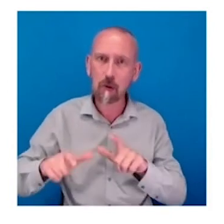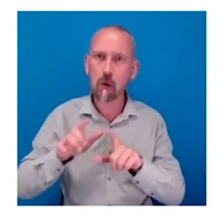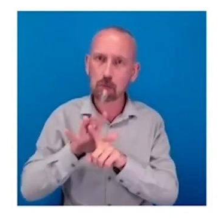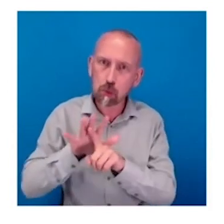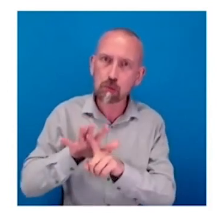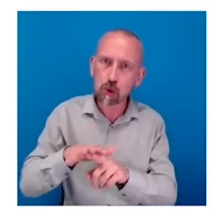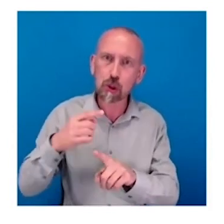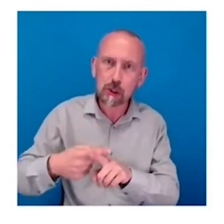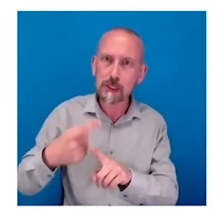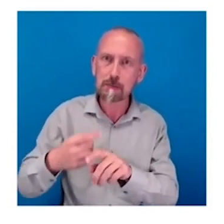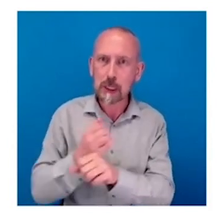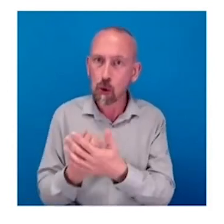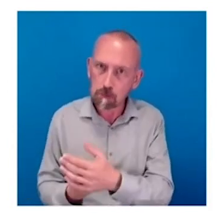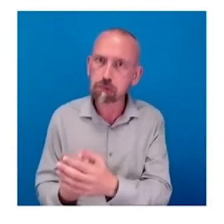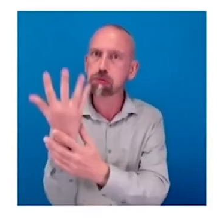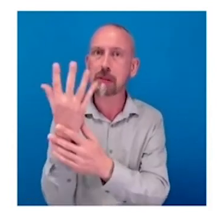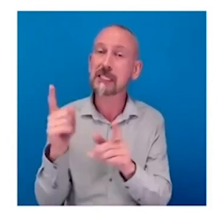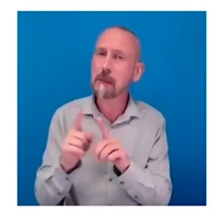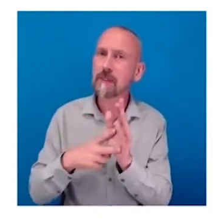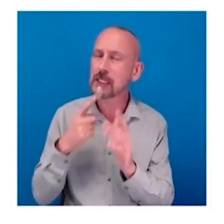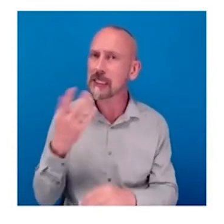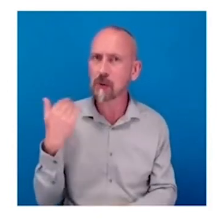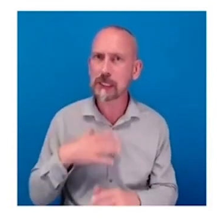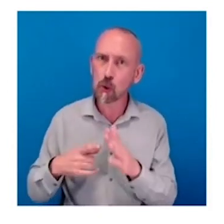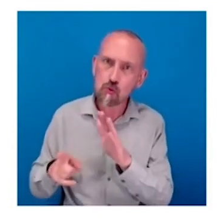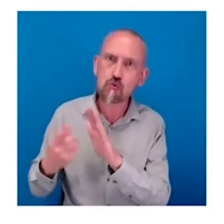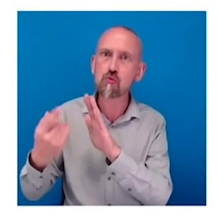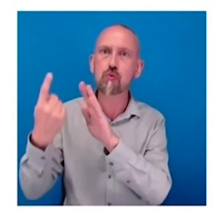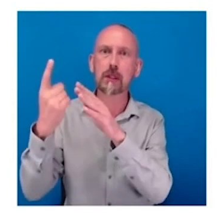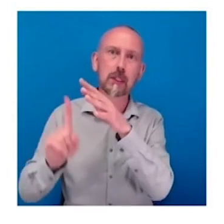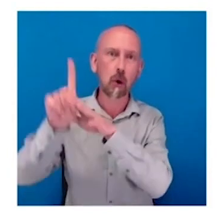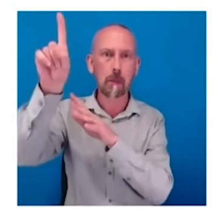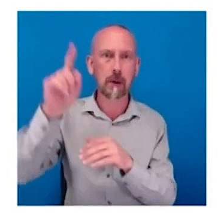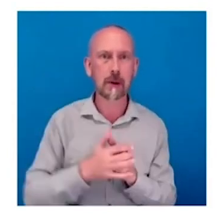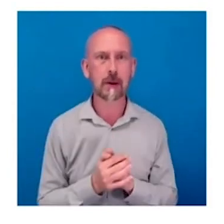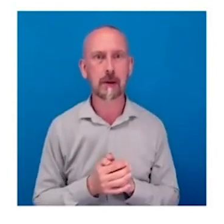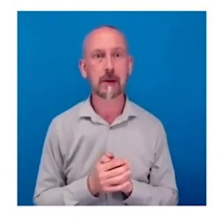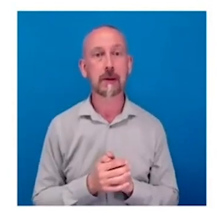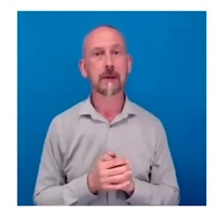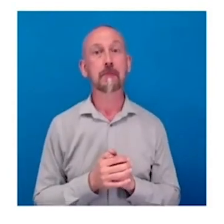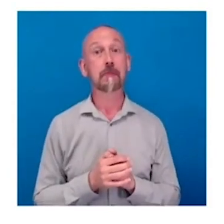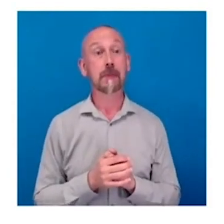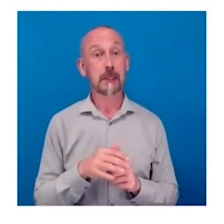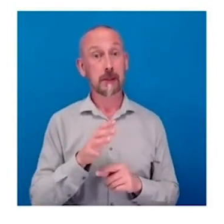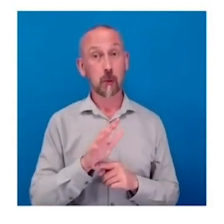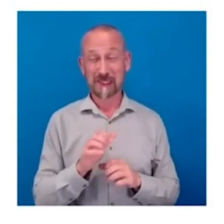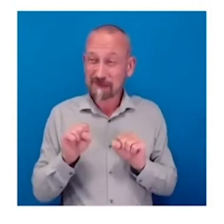top. Thank you, James. It's good that the door is now open. Victor,